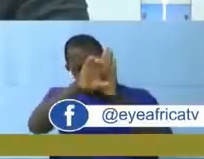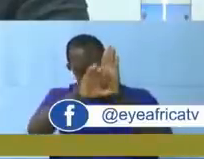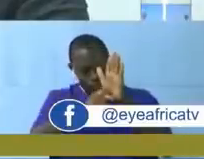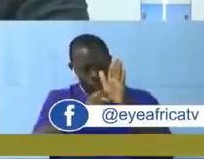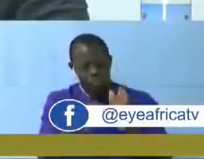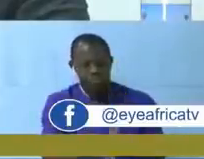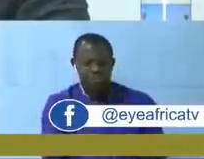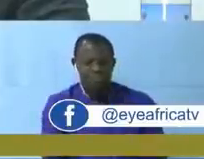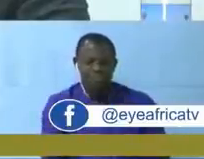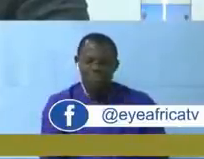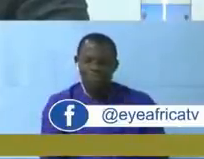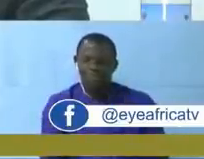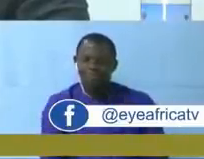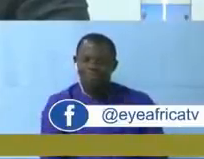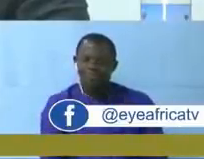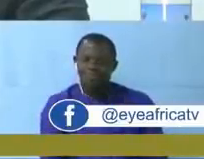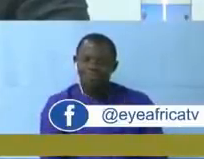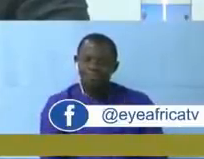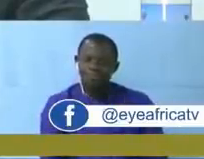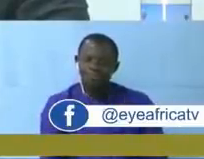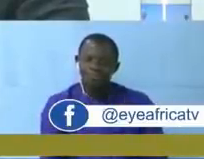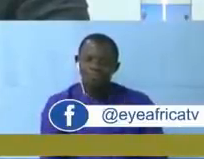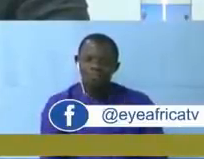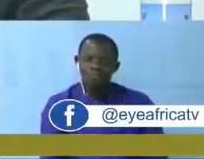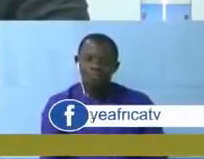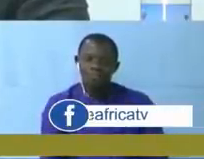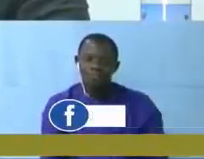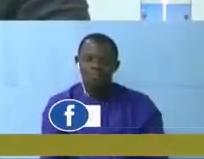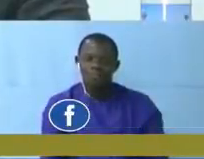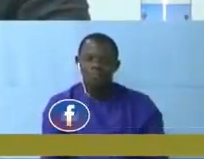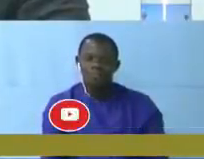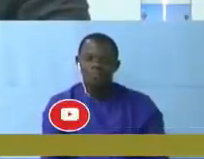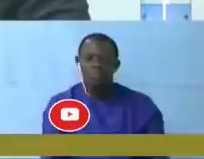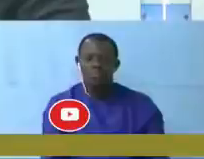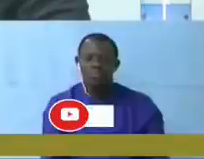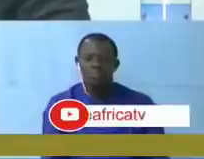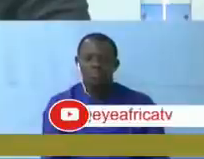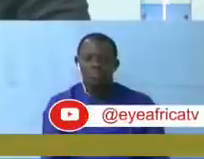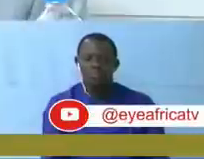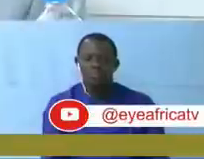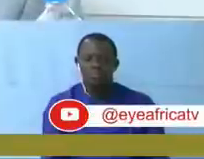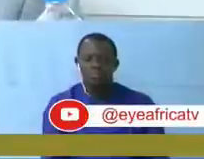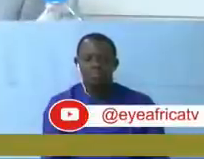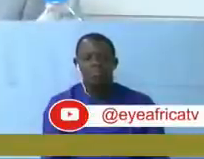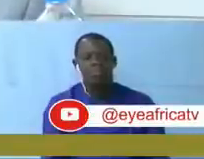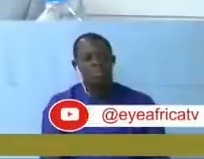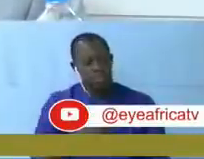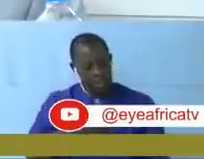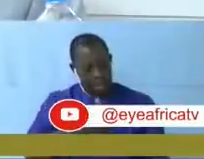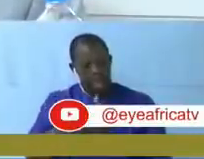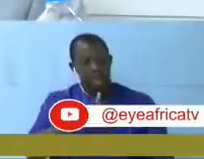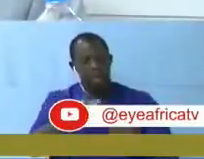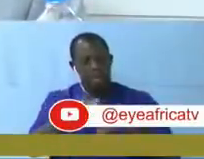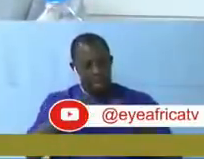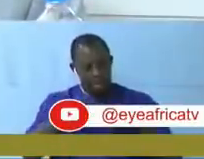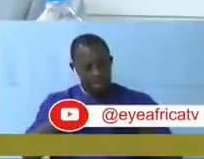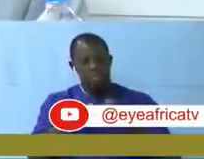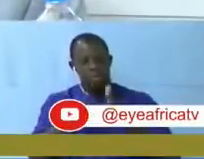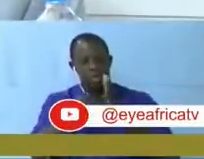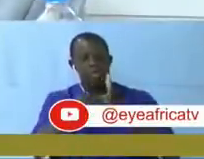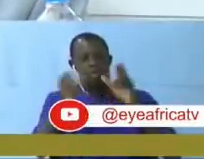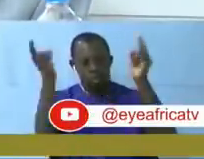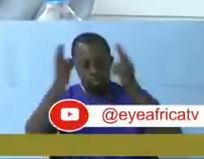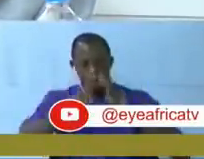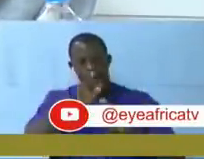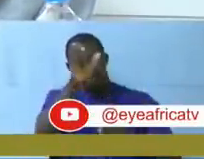li nga xamne modi jafé jafé yi nga xamne mom la wa rewi Gambia nekani be legi. I would agree, lead council. Dana ci